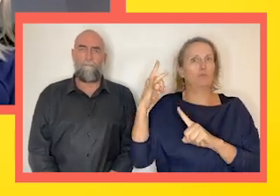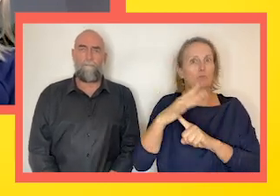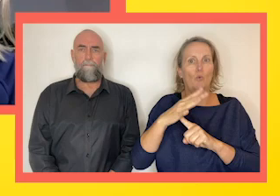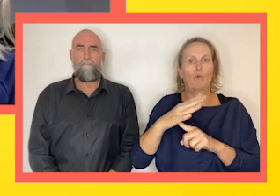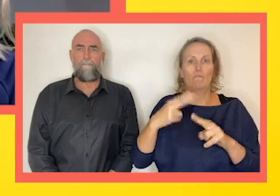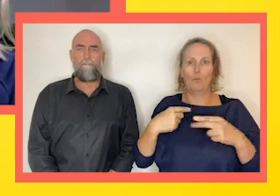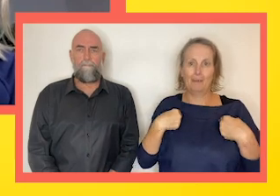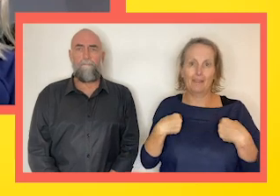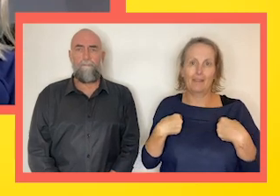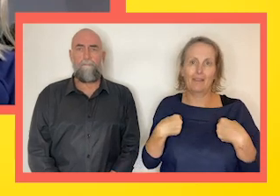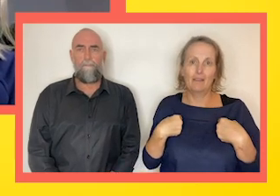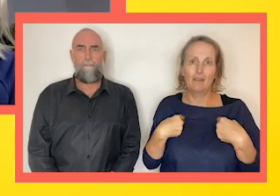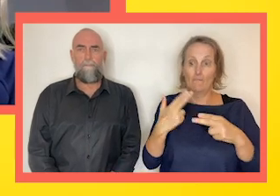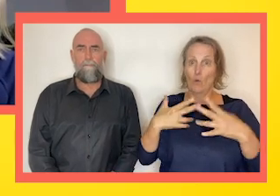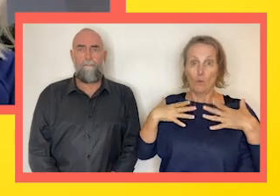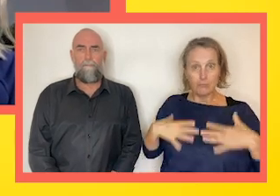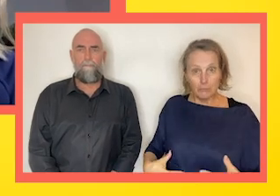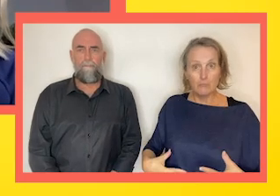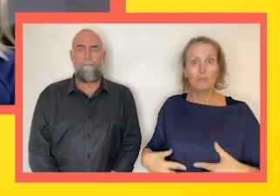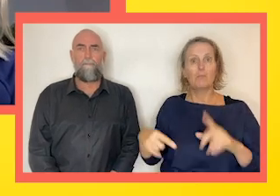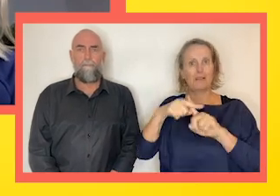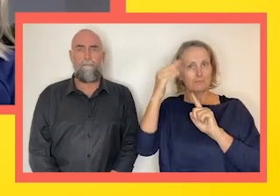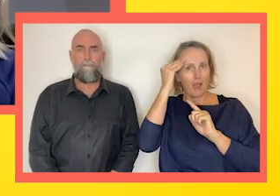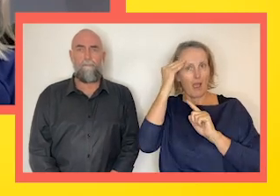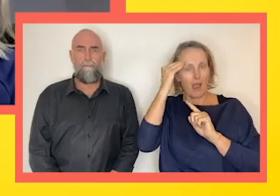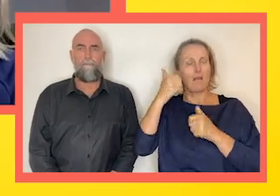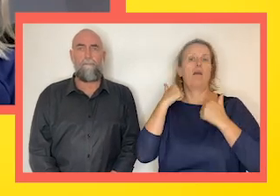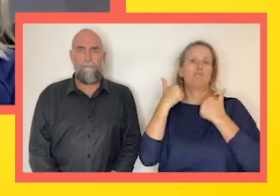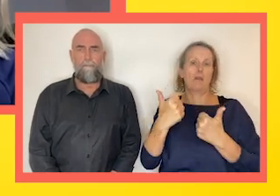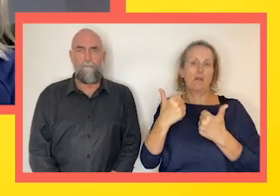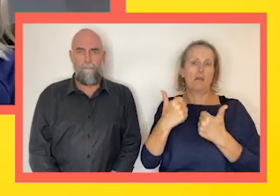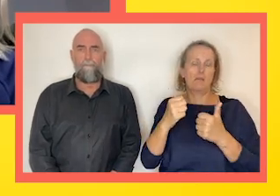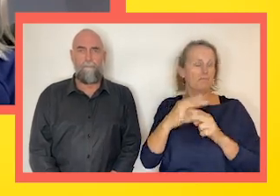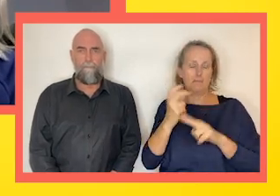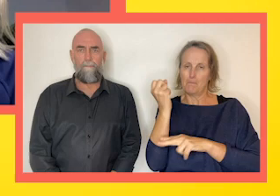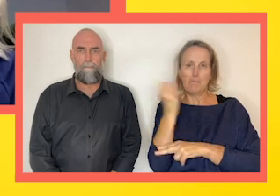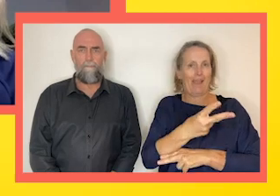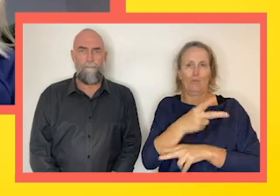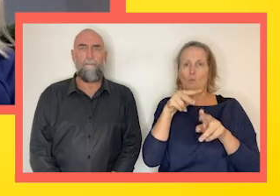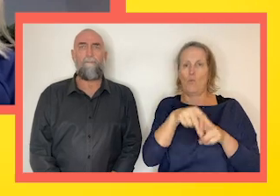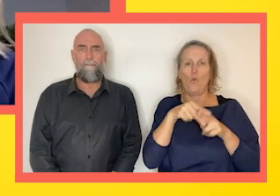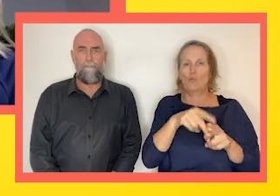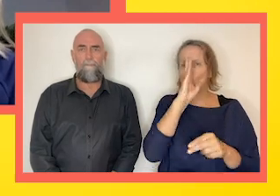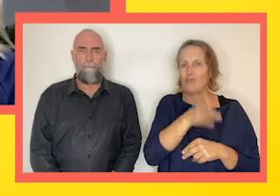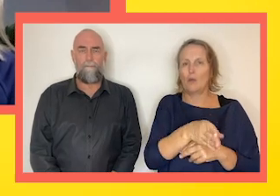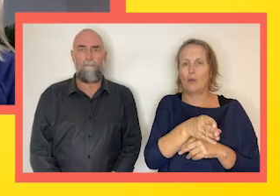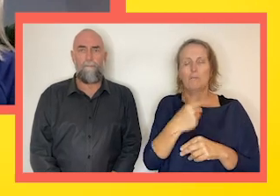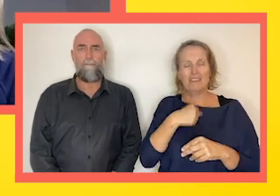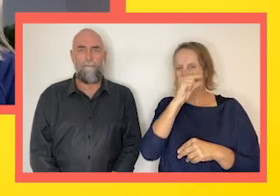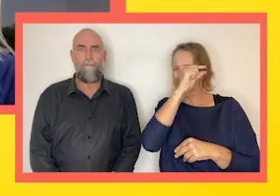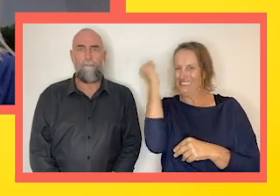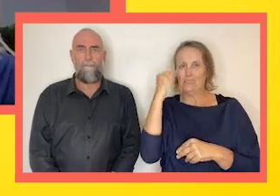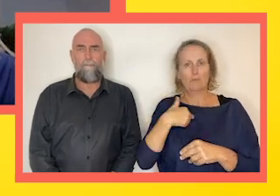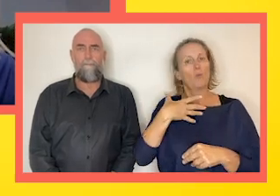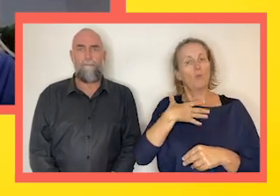part of both my physical and mental rehabilitation. You know, for me to have that goal of